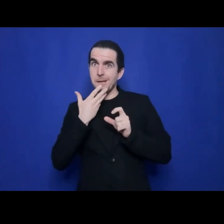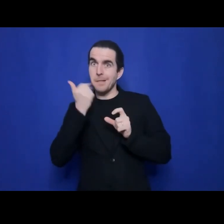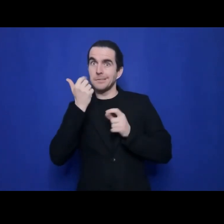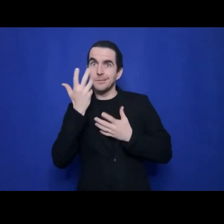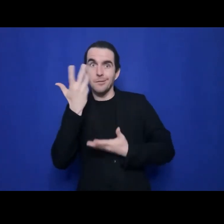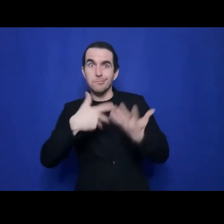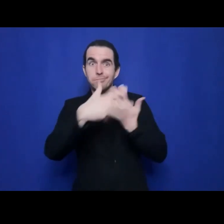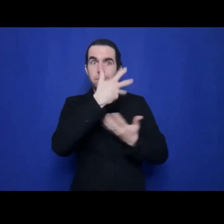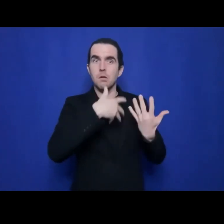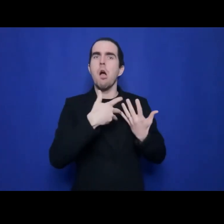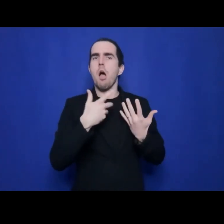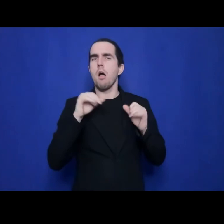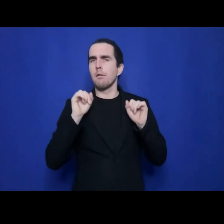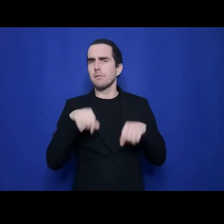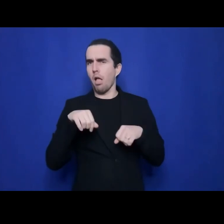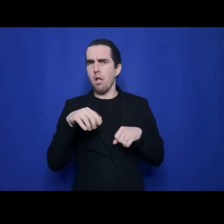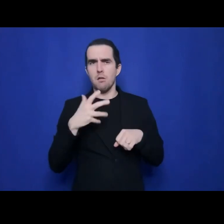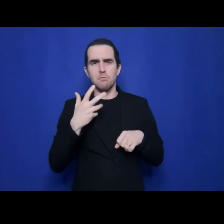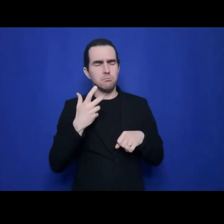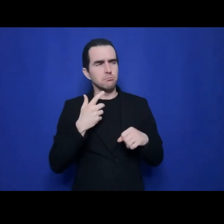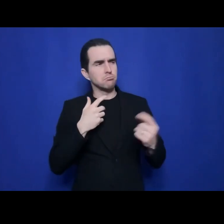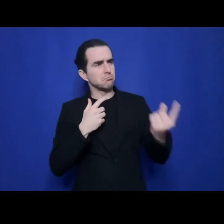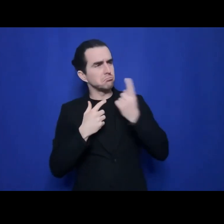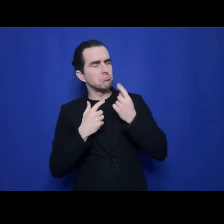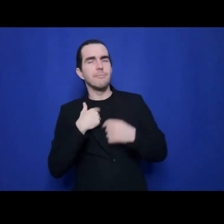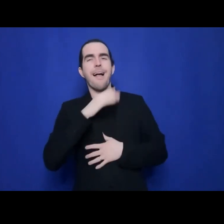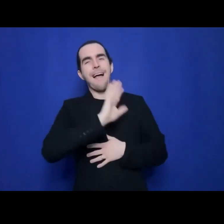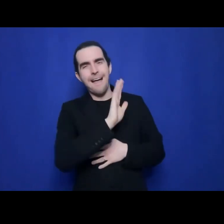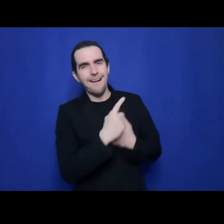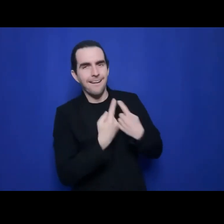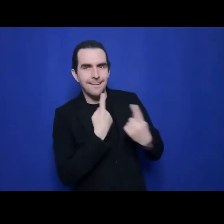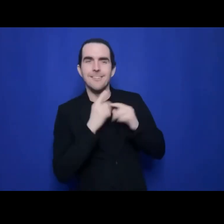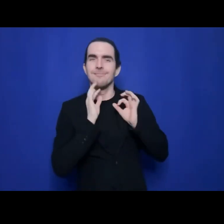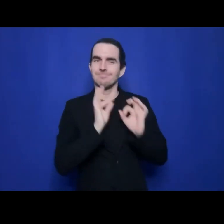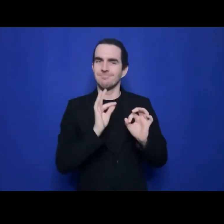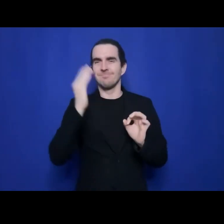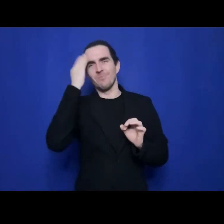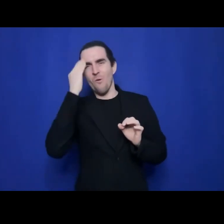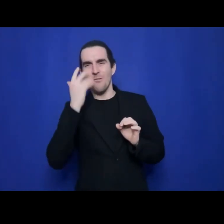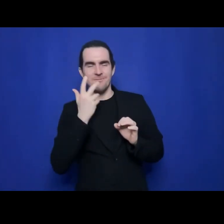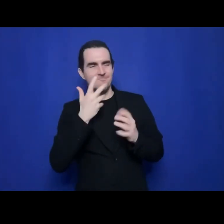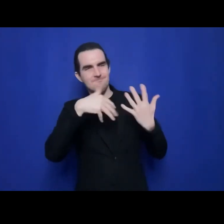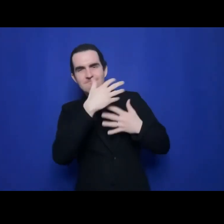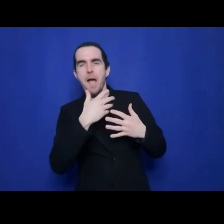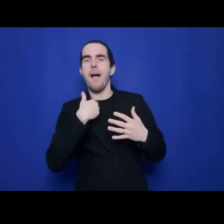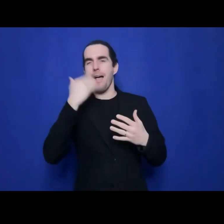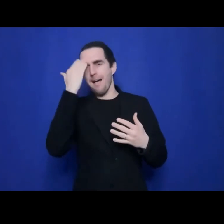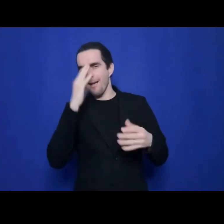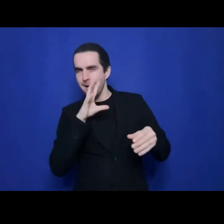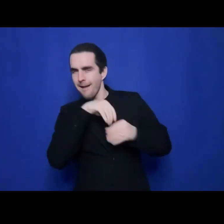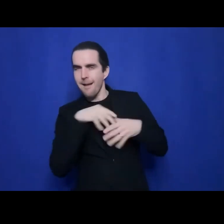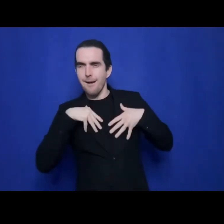say education and socialization are two of the key things we as blind people